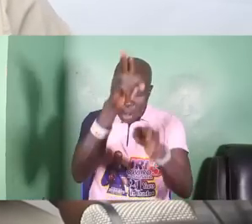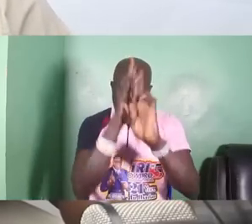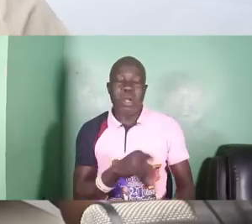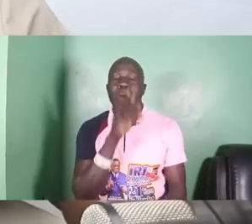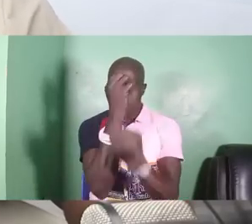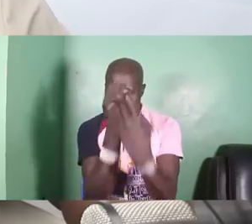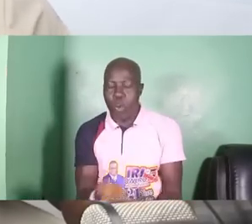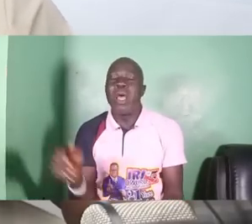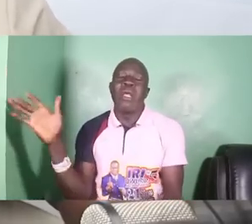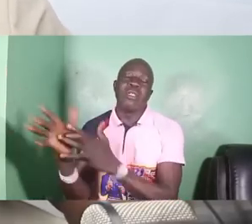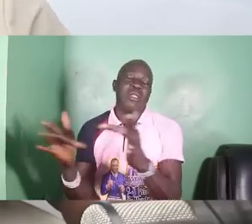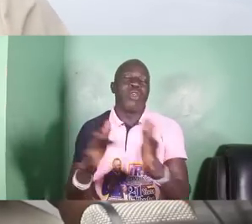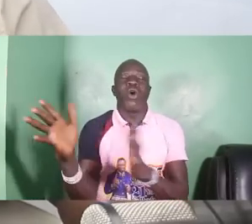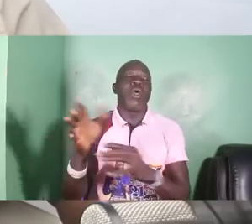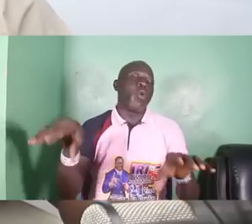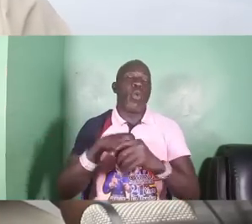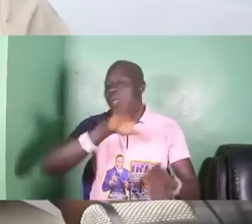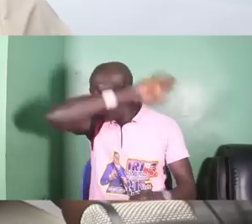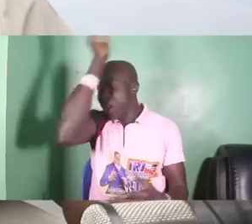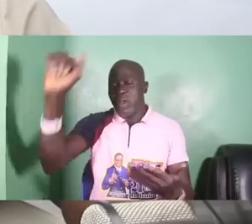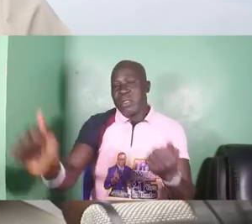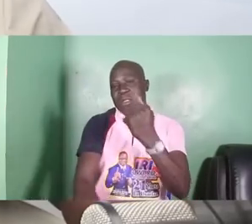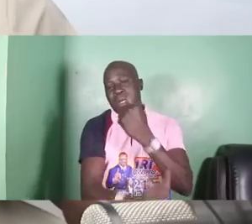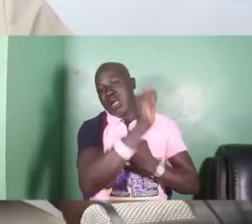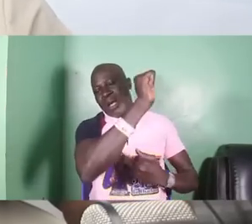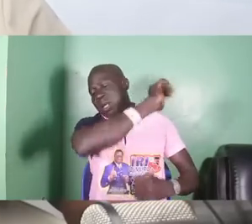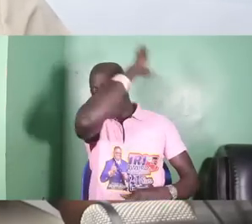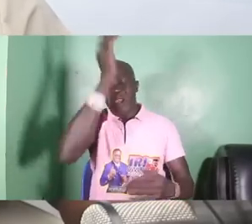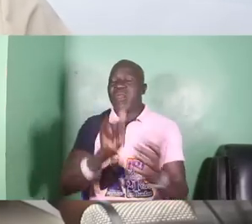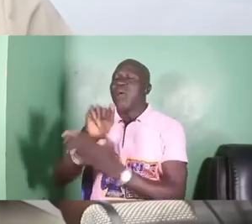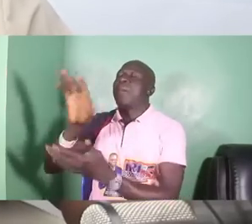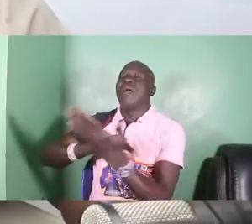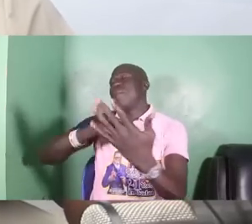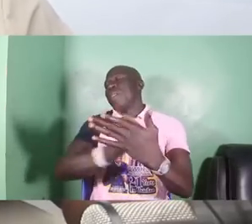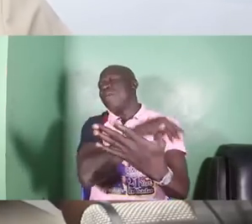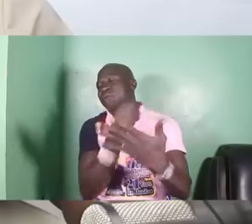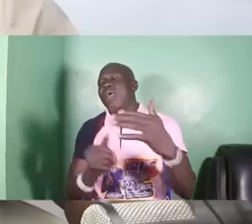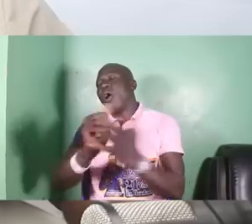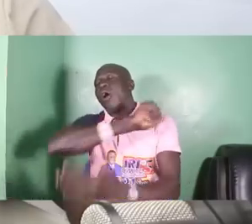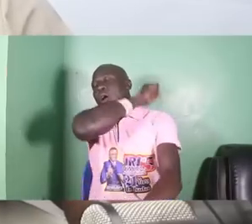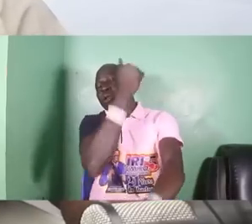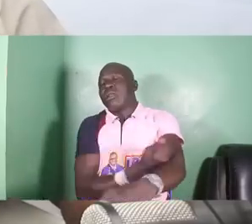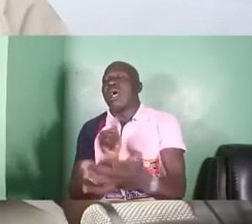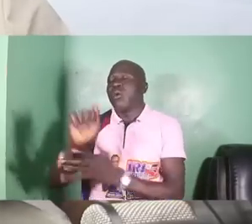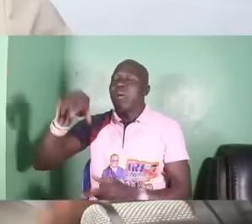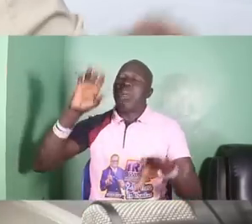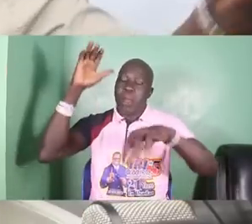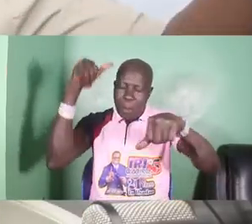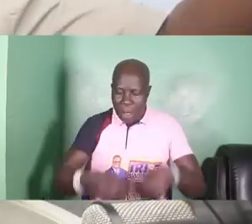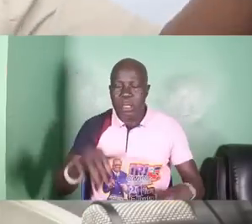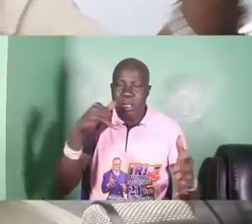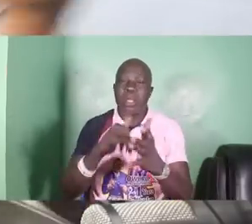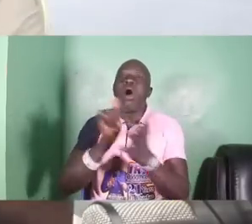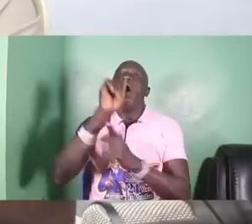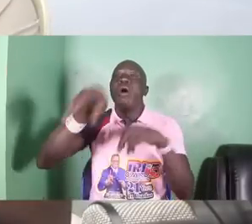well. Be yawo re ki yo sobo. Amen. Your marriage will not scatter. Ko de ni fori sapon. Amen. It will not fail. So na mo be. Amen. Be ti abam. Be ta